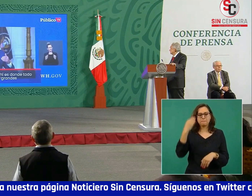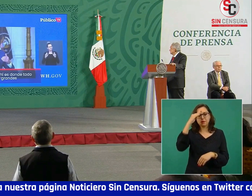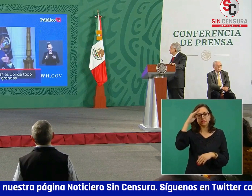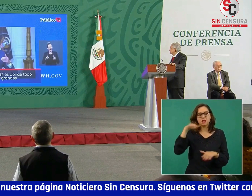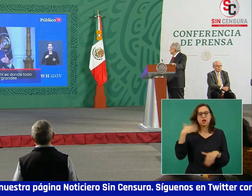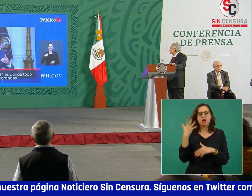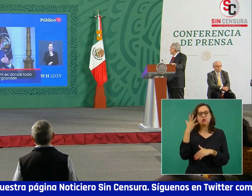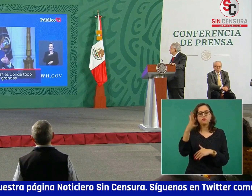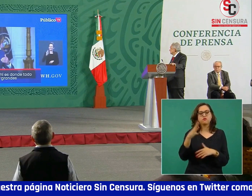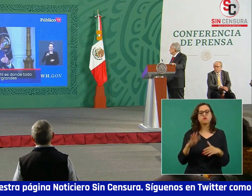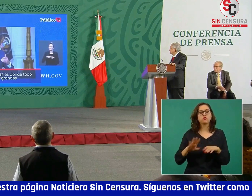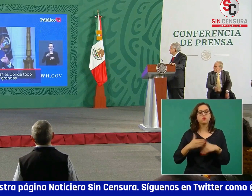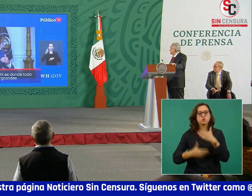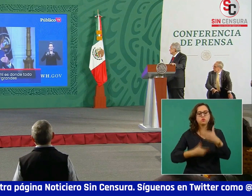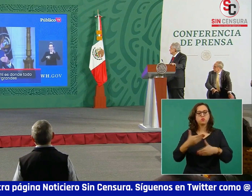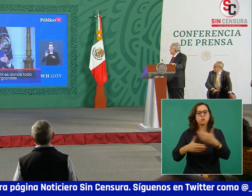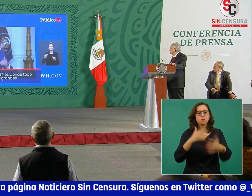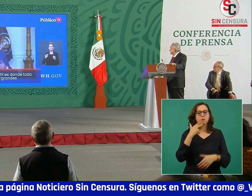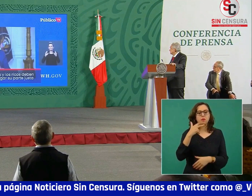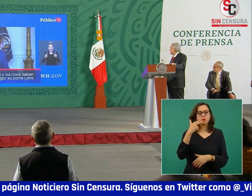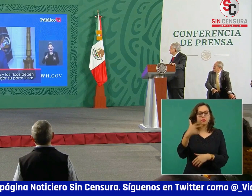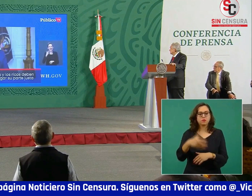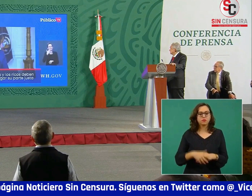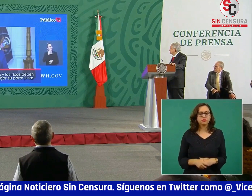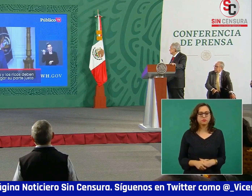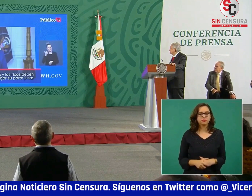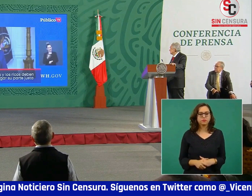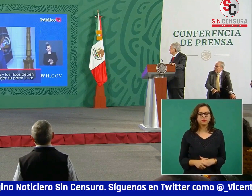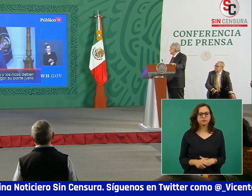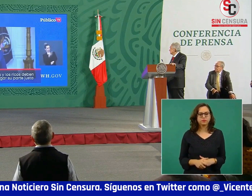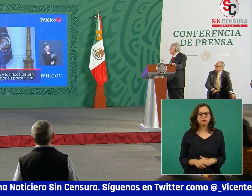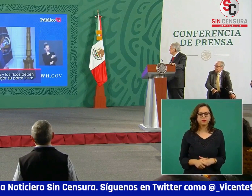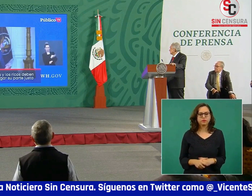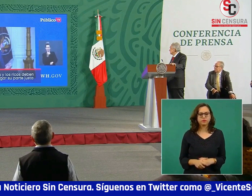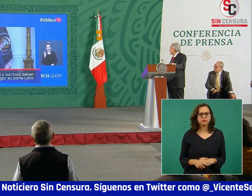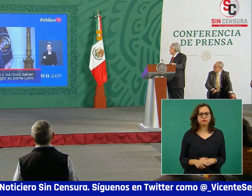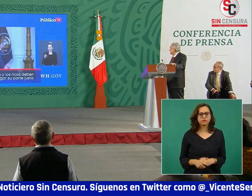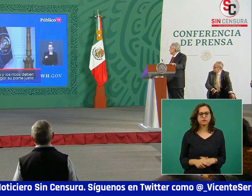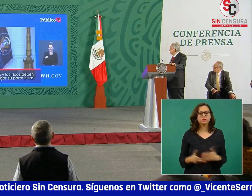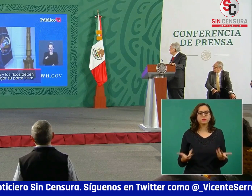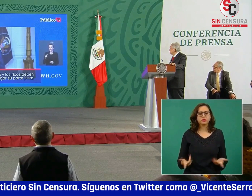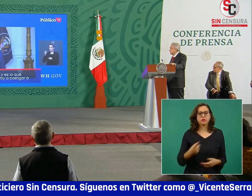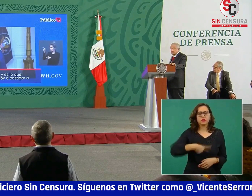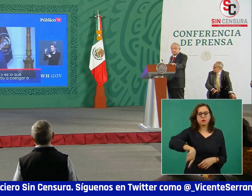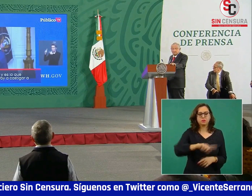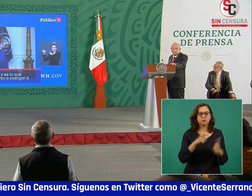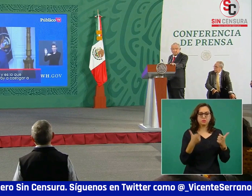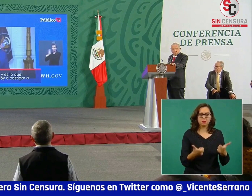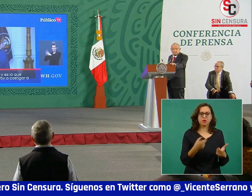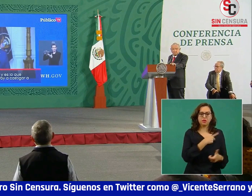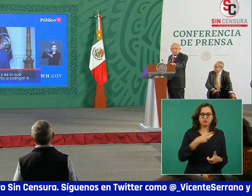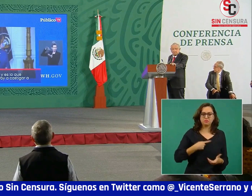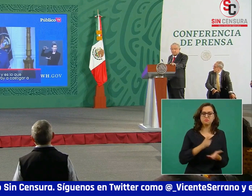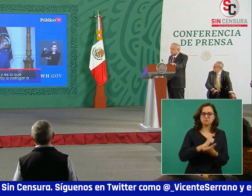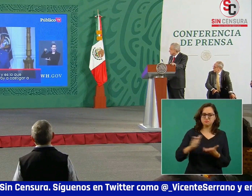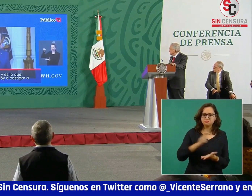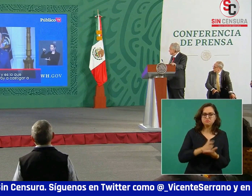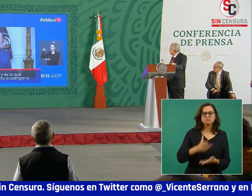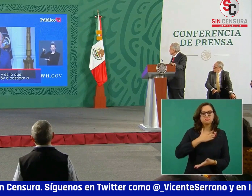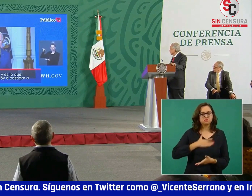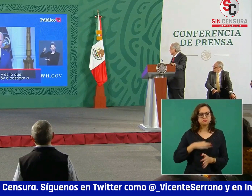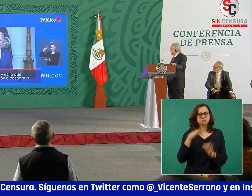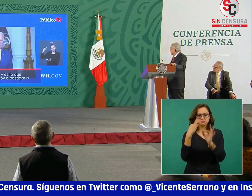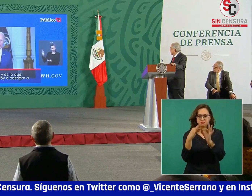that's how it all begins. Big corporations and super wealthy have to start paying their fair share of taxes. It's long